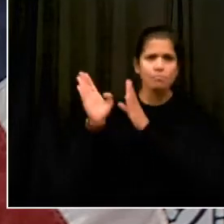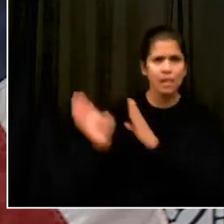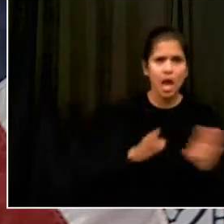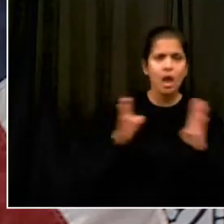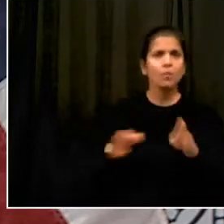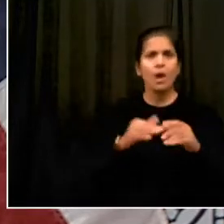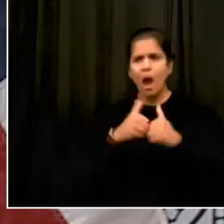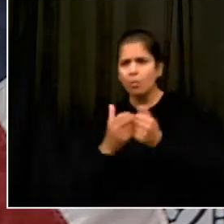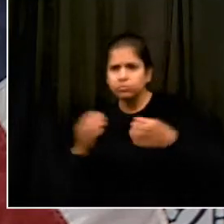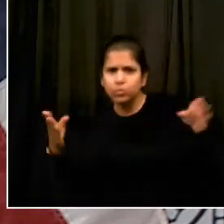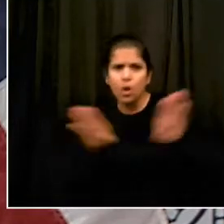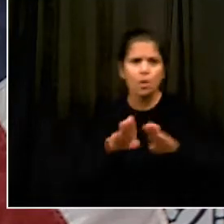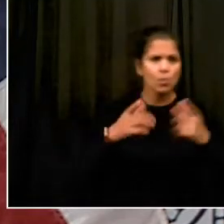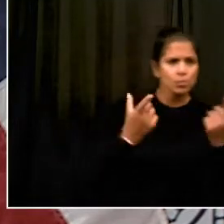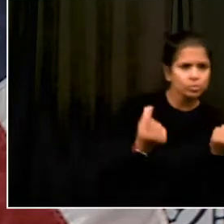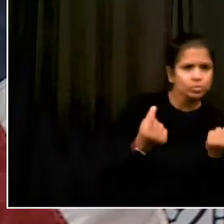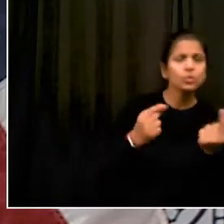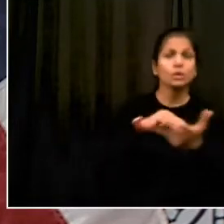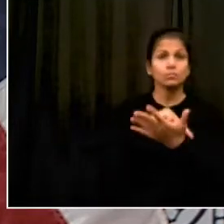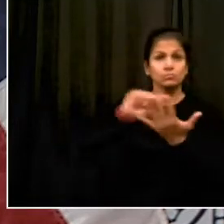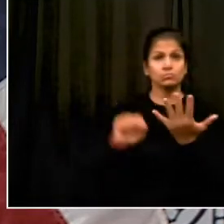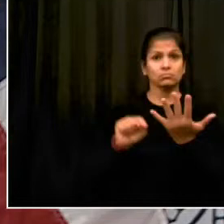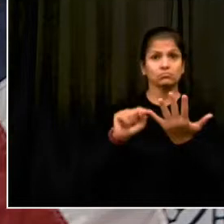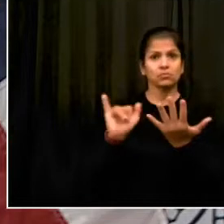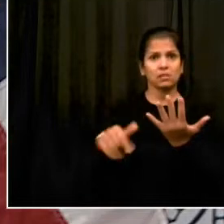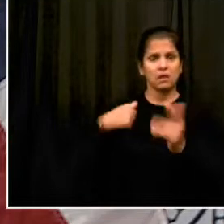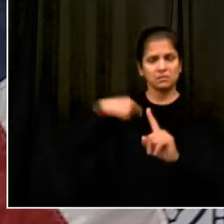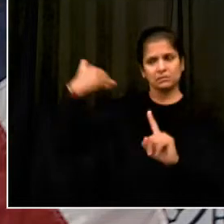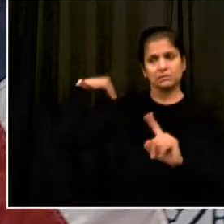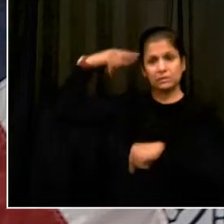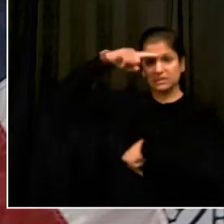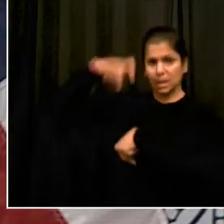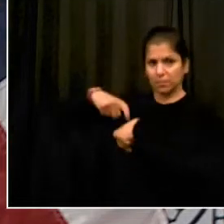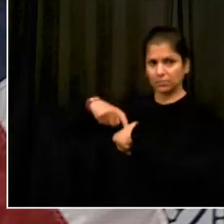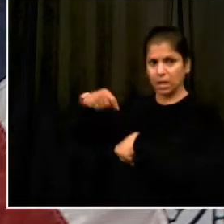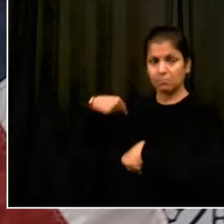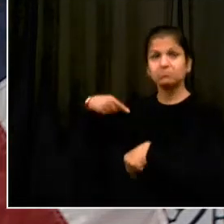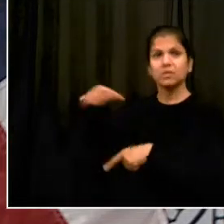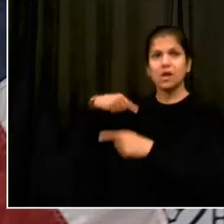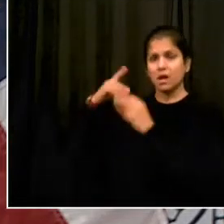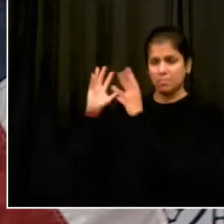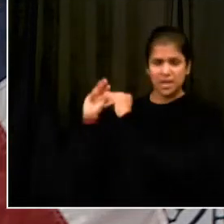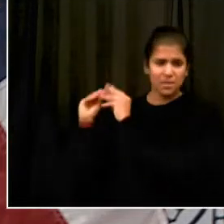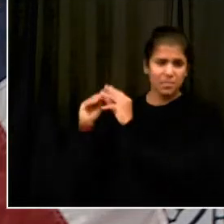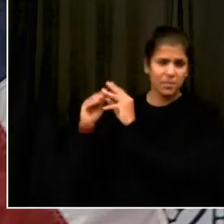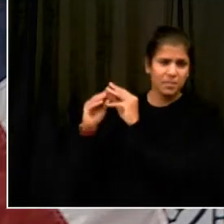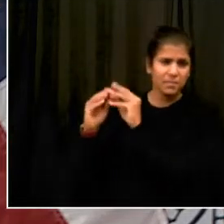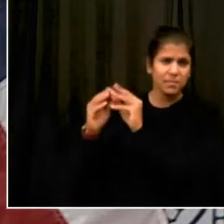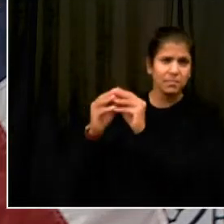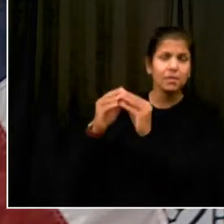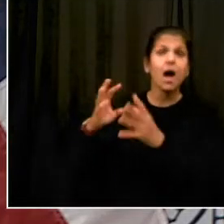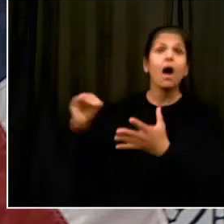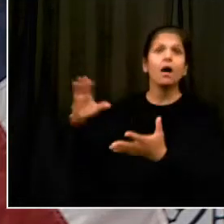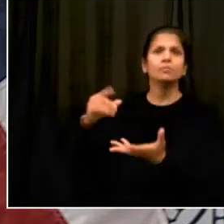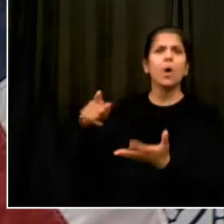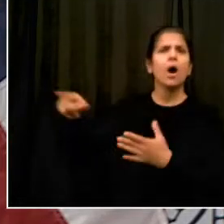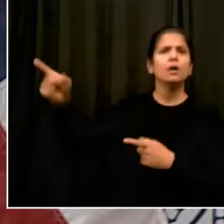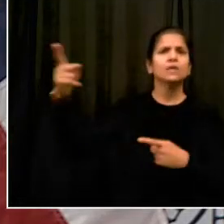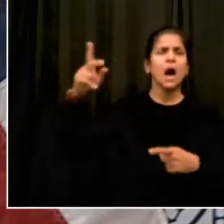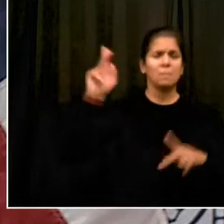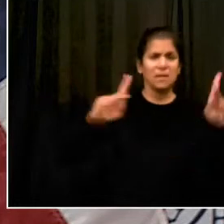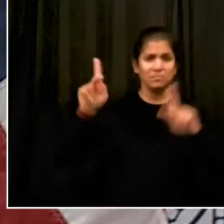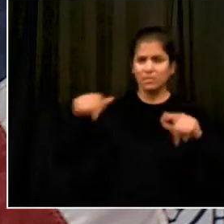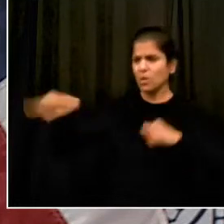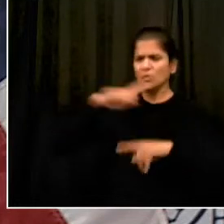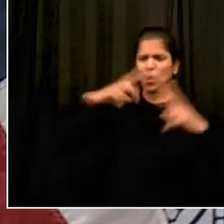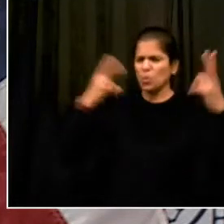and staff had a lot of concerns. A lot of people said it could not be done, but we believed it could be done and it could be done safely. And we became one of the